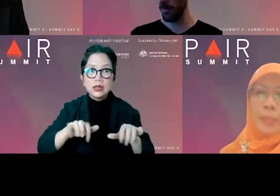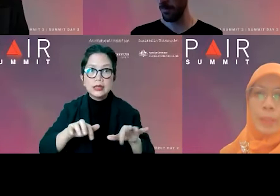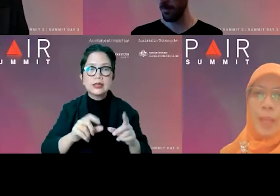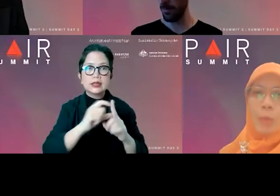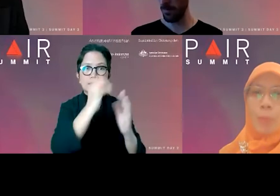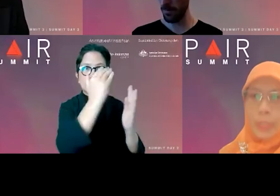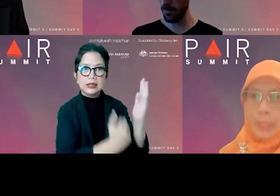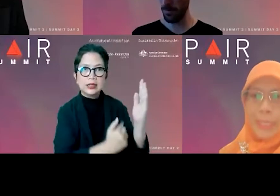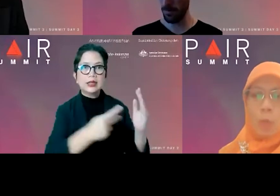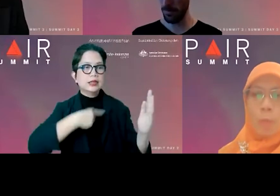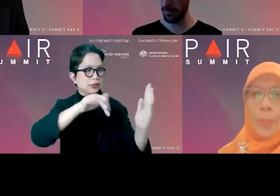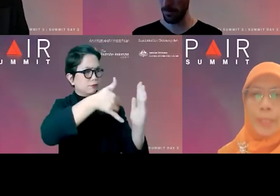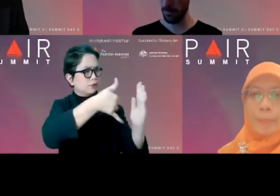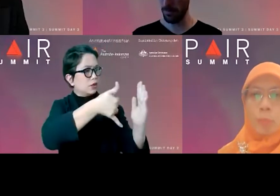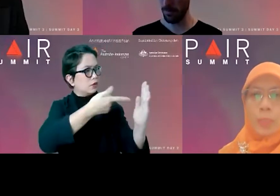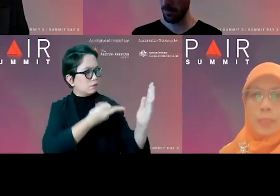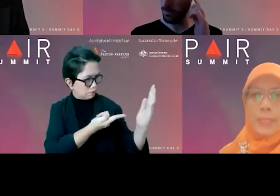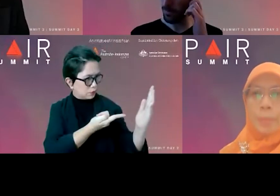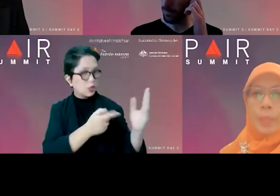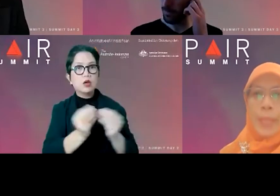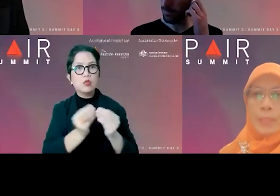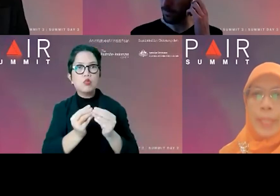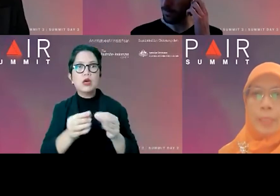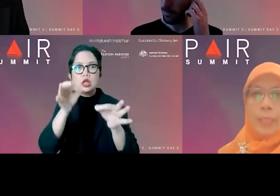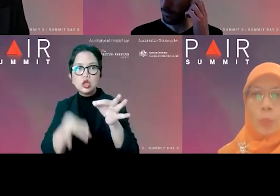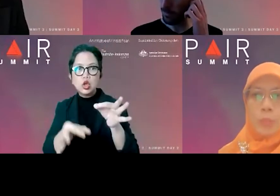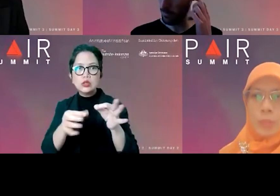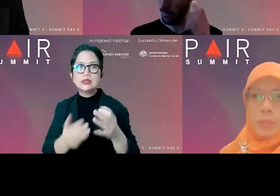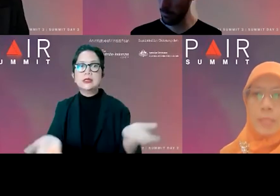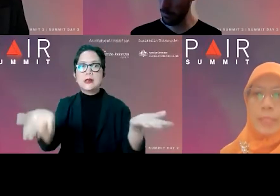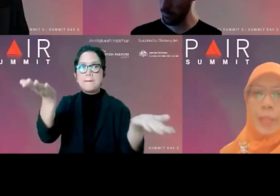by our model and compare them with a simple baseline that